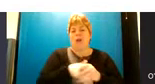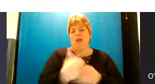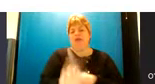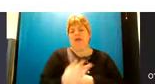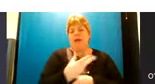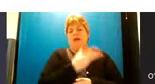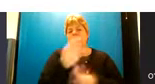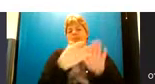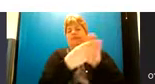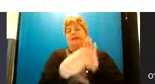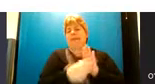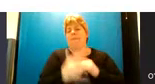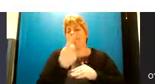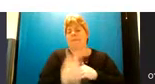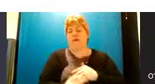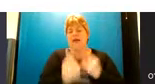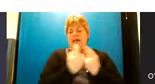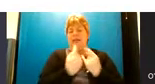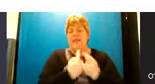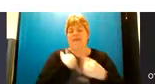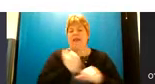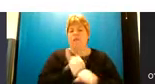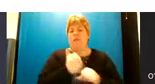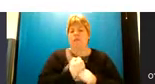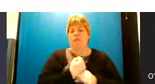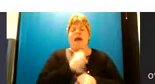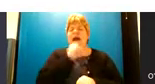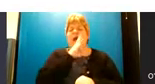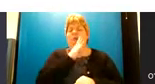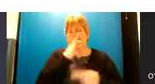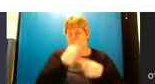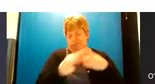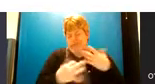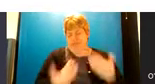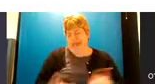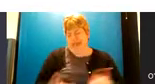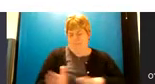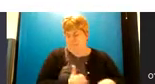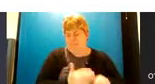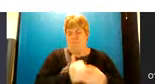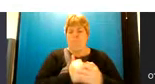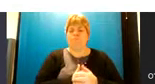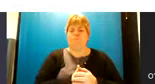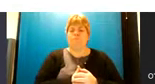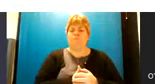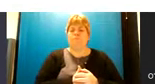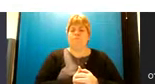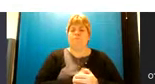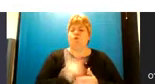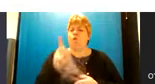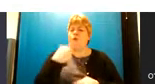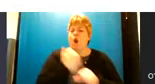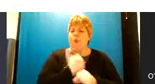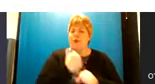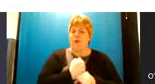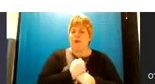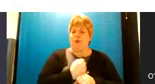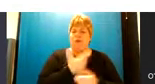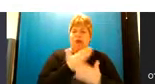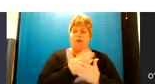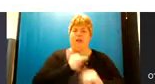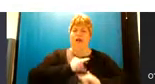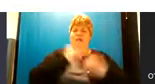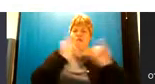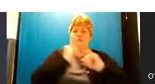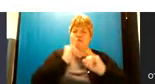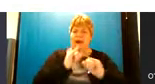some of the examples of uh of the things that we're doing which i won't go into loads of detail about now so what are we doing on that crisis and